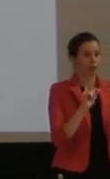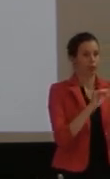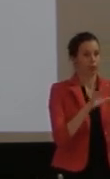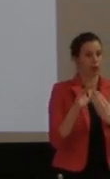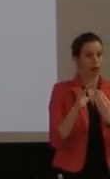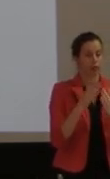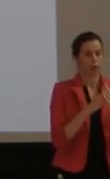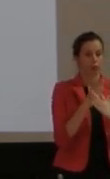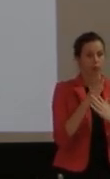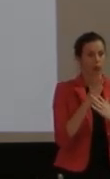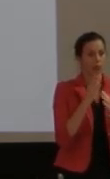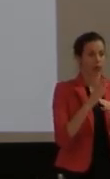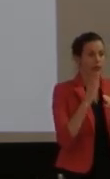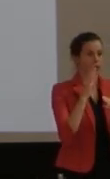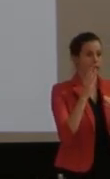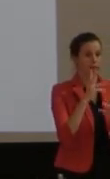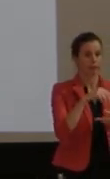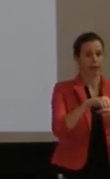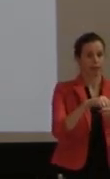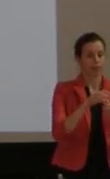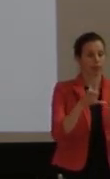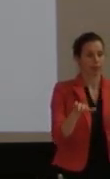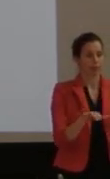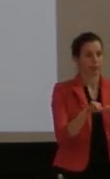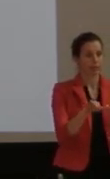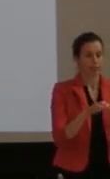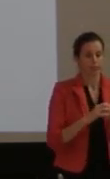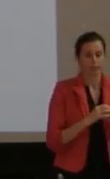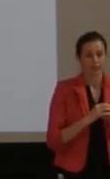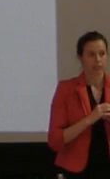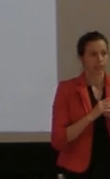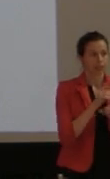through enhanced dissemination and engagement activities. It